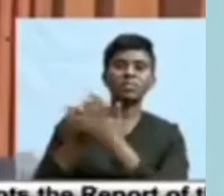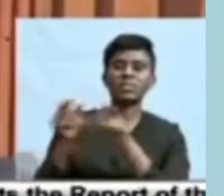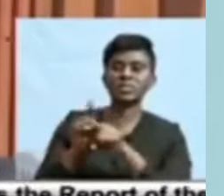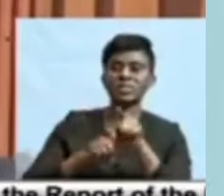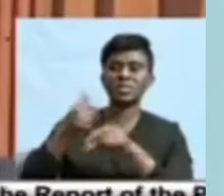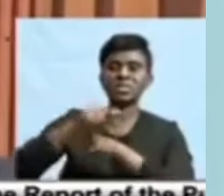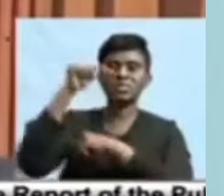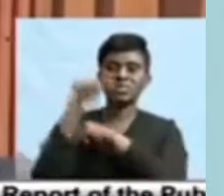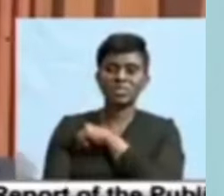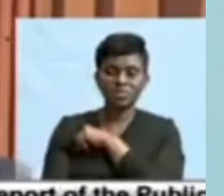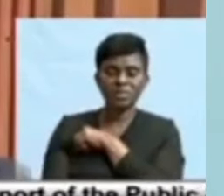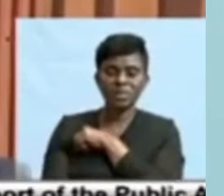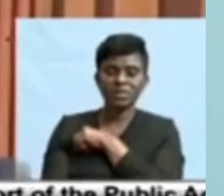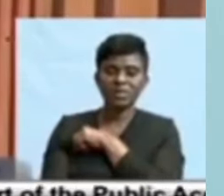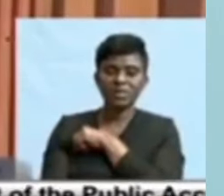deeply